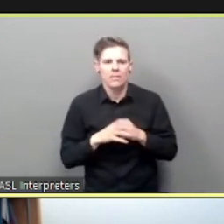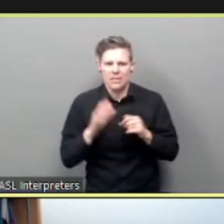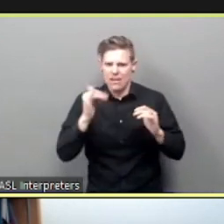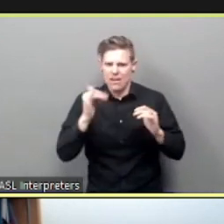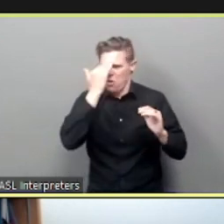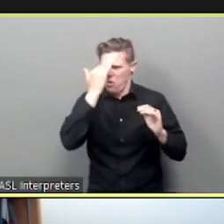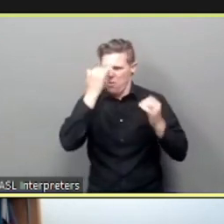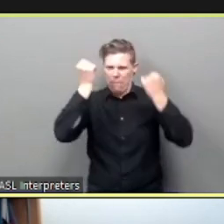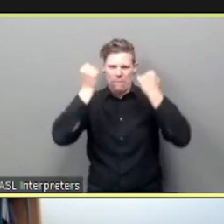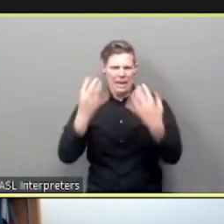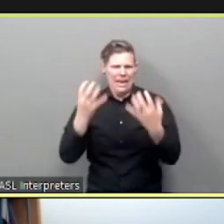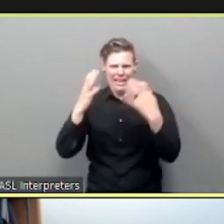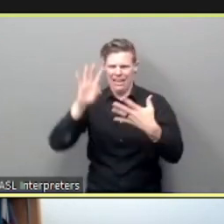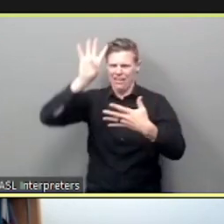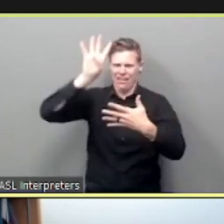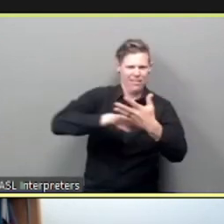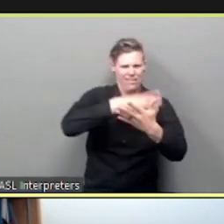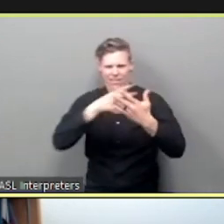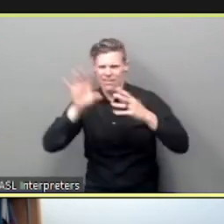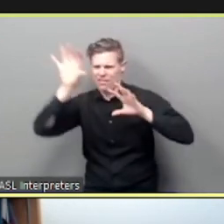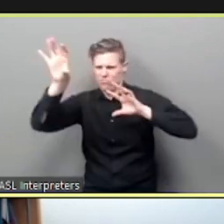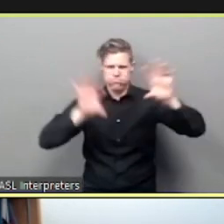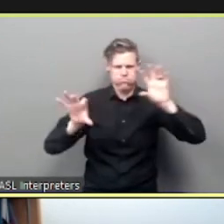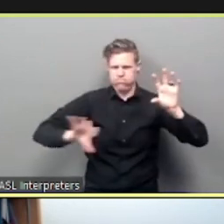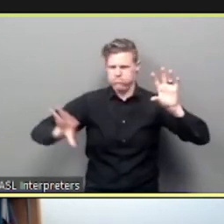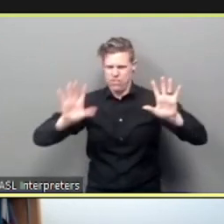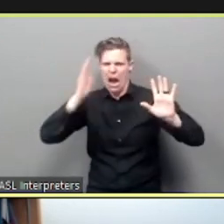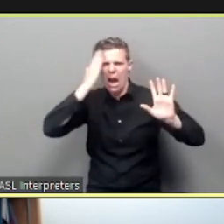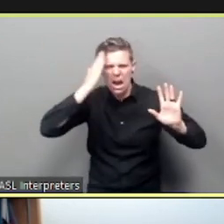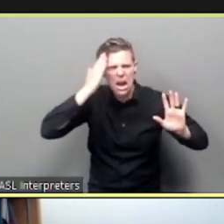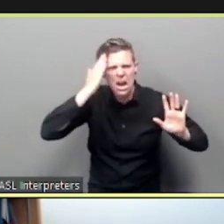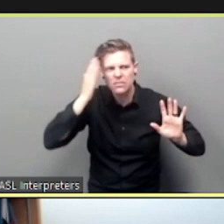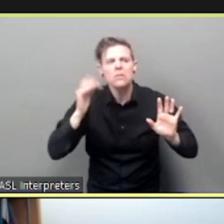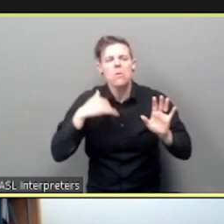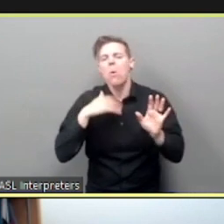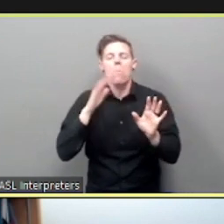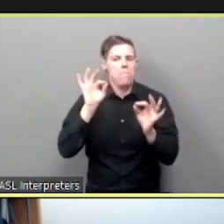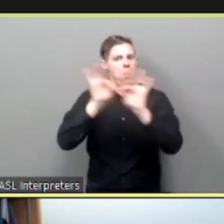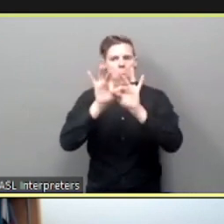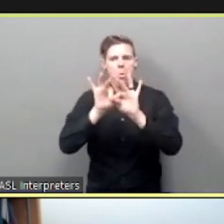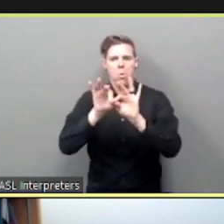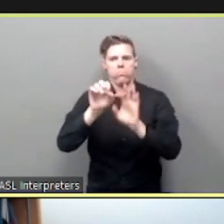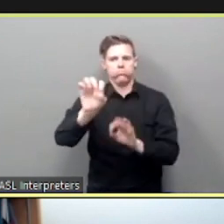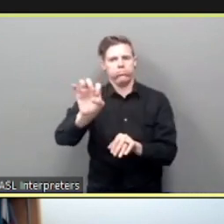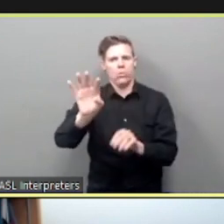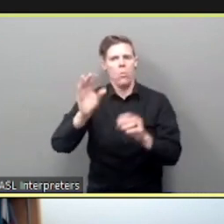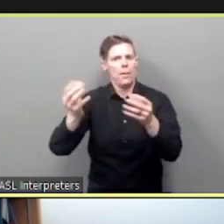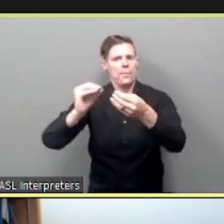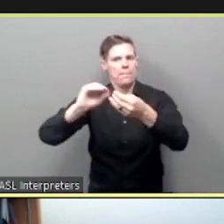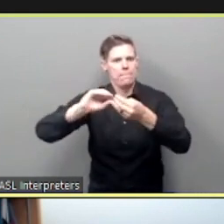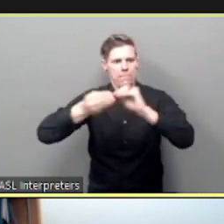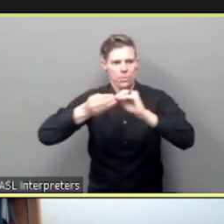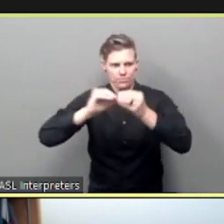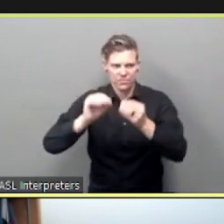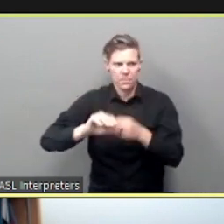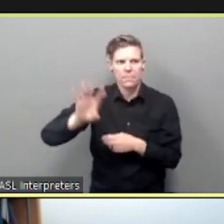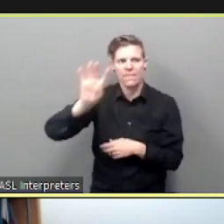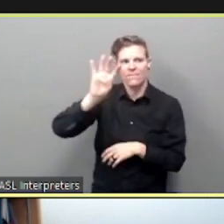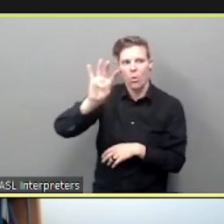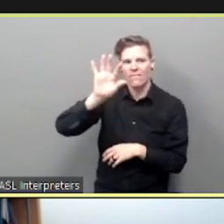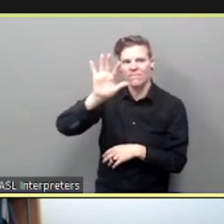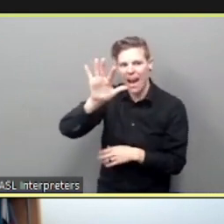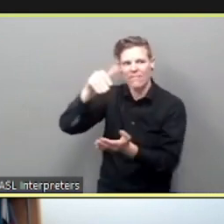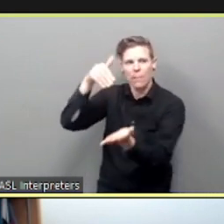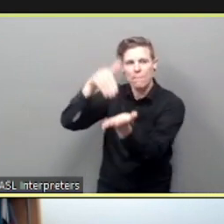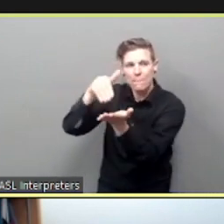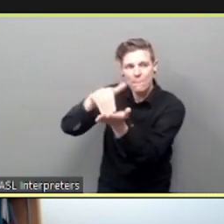just want to start with the numbers like we did globally. So over 45 million total